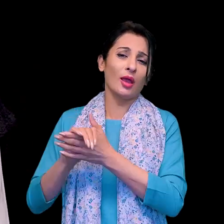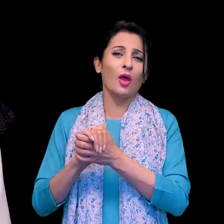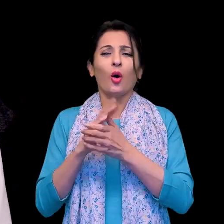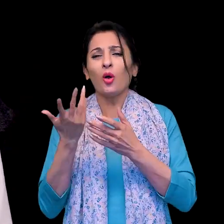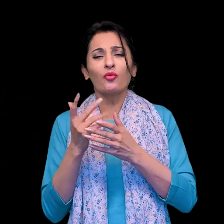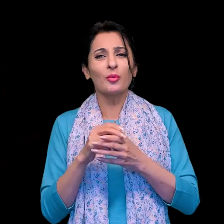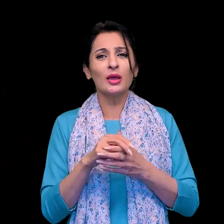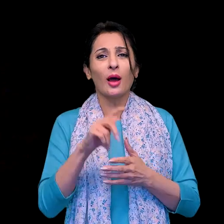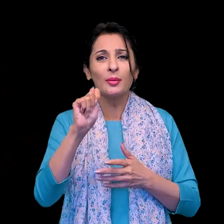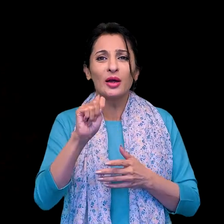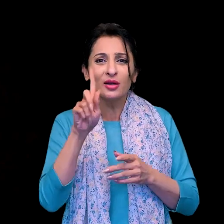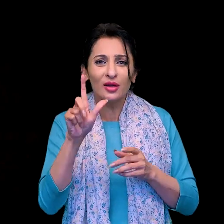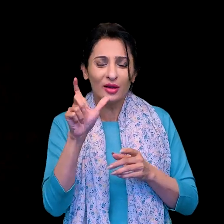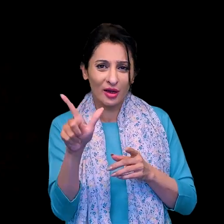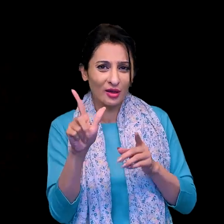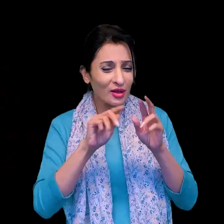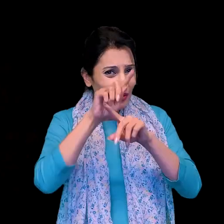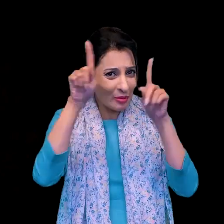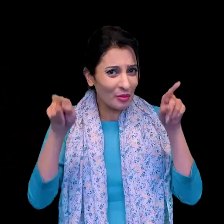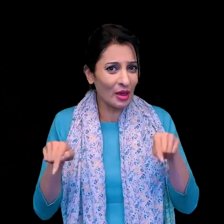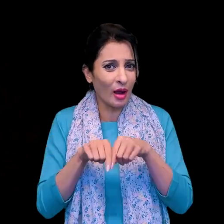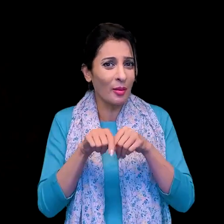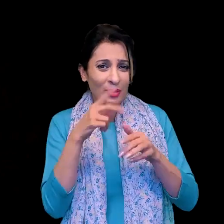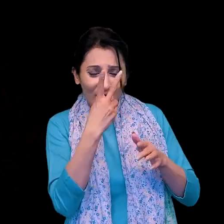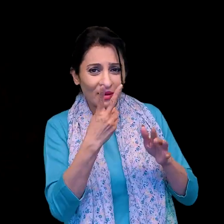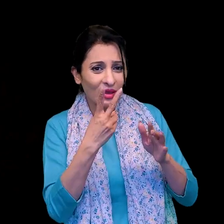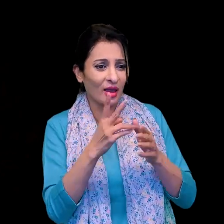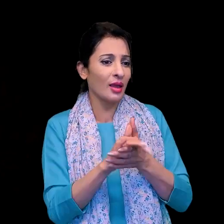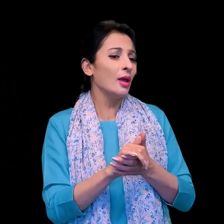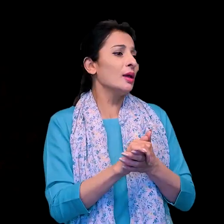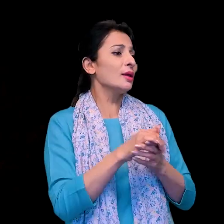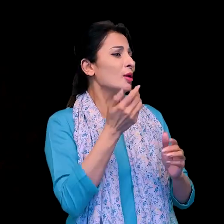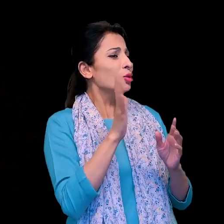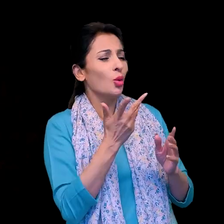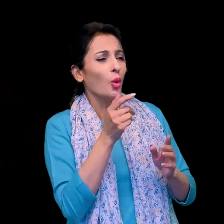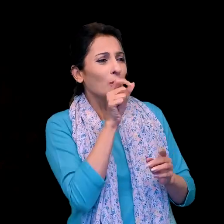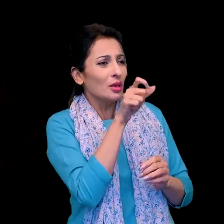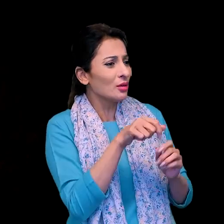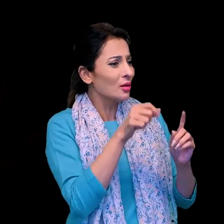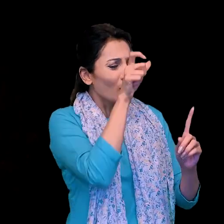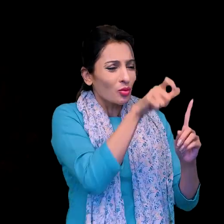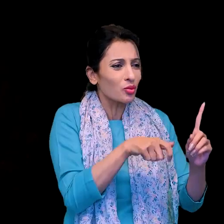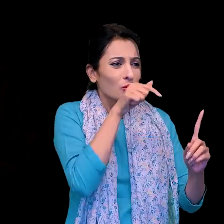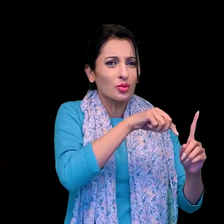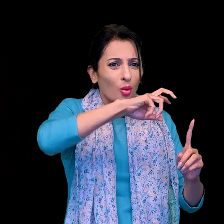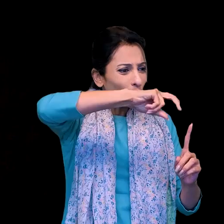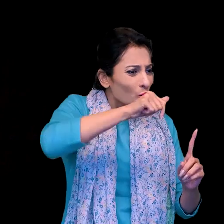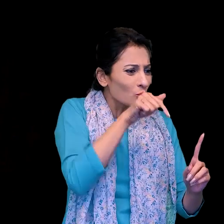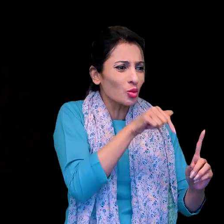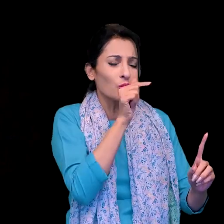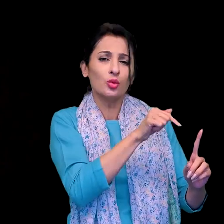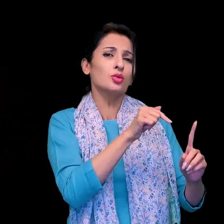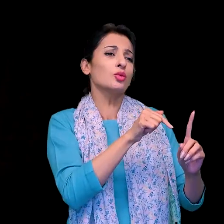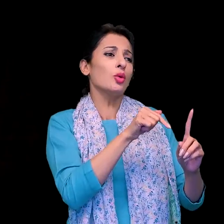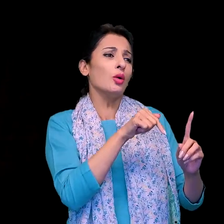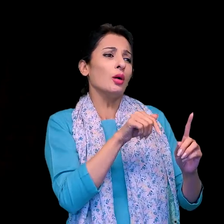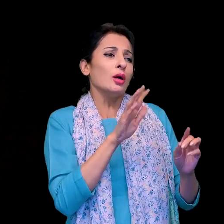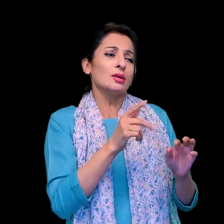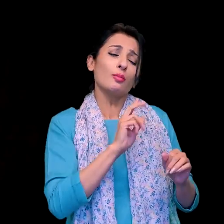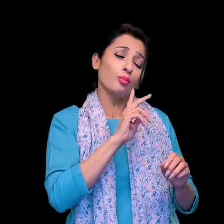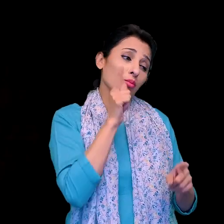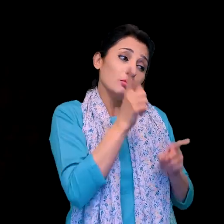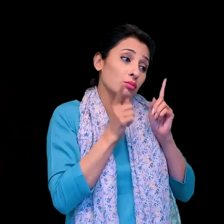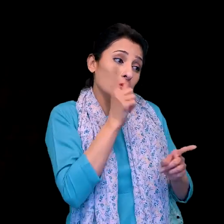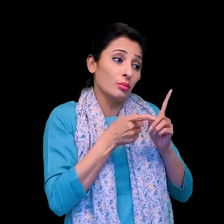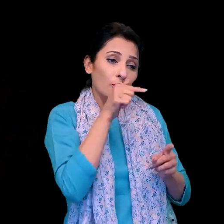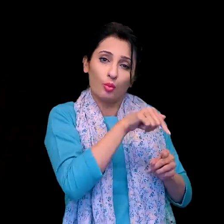TV, abusers are still not being held accountable for their actions. And it is precisely why one day, even if I can